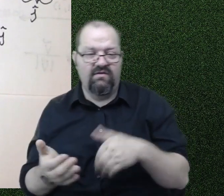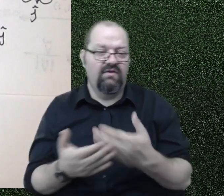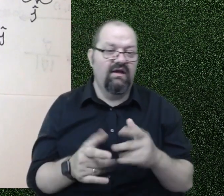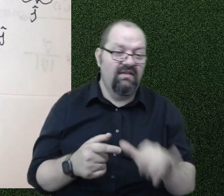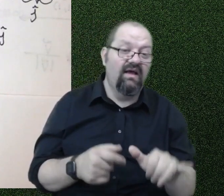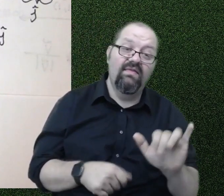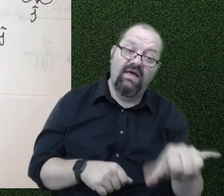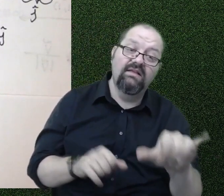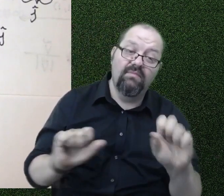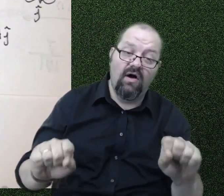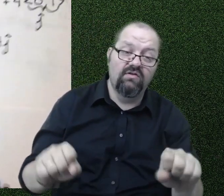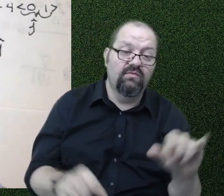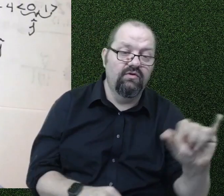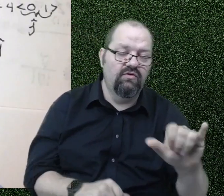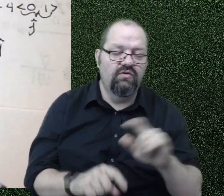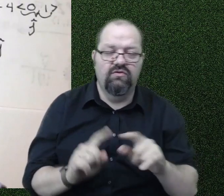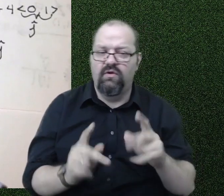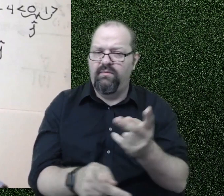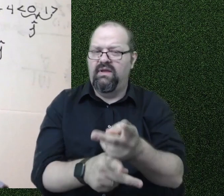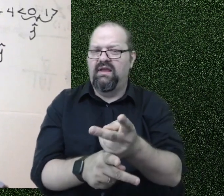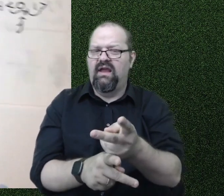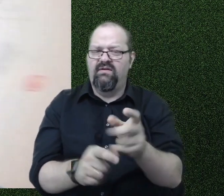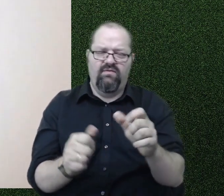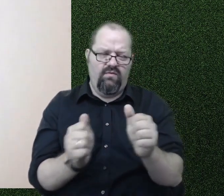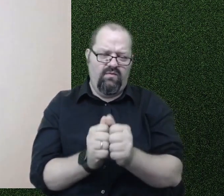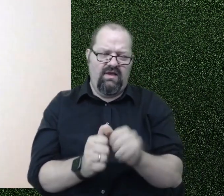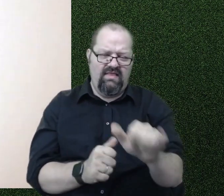too. So just be